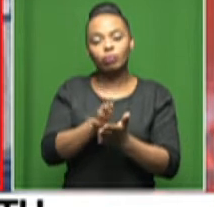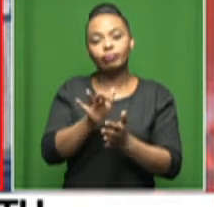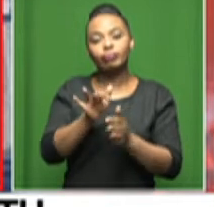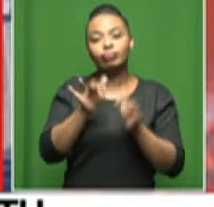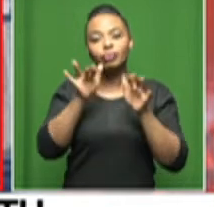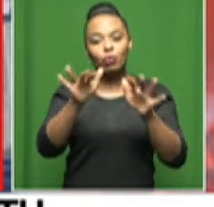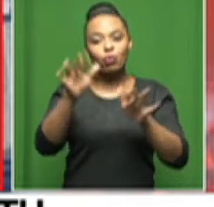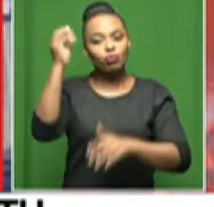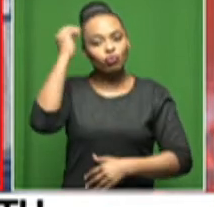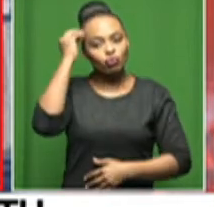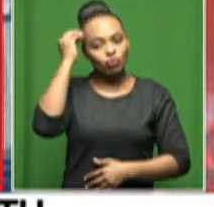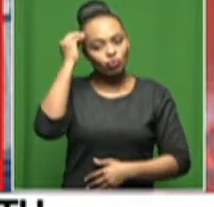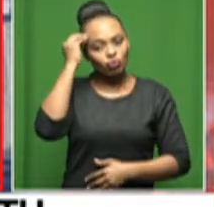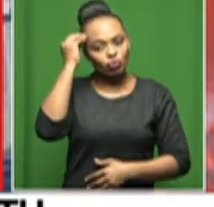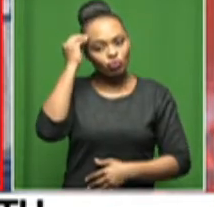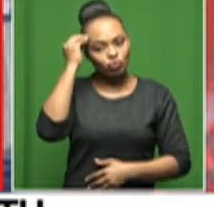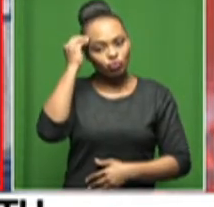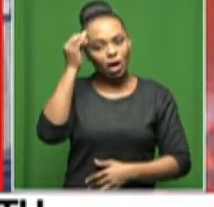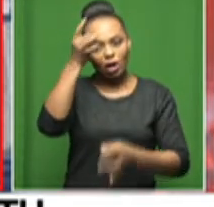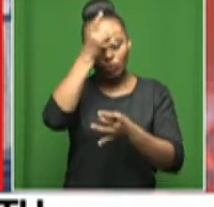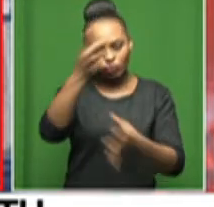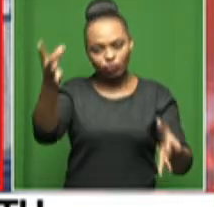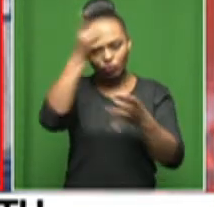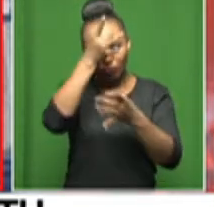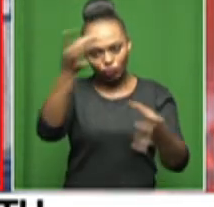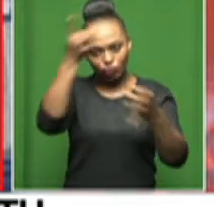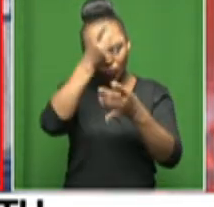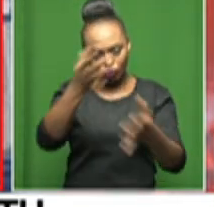is well